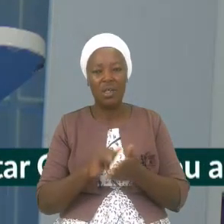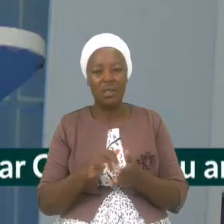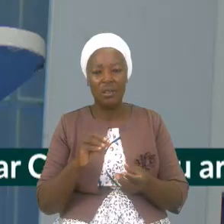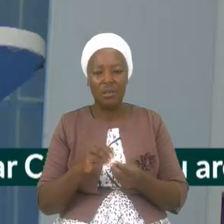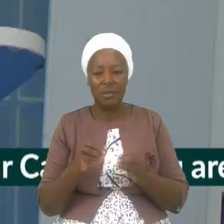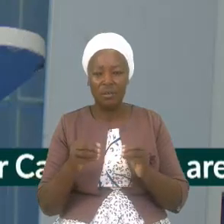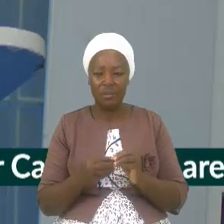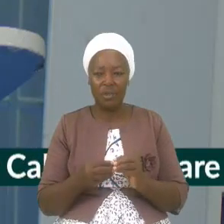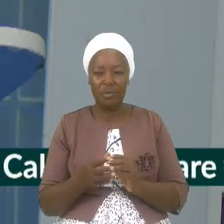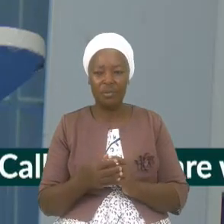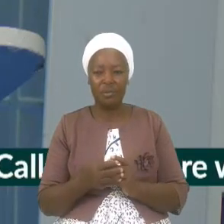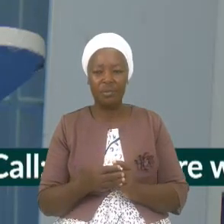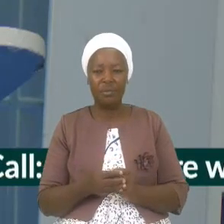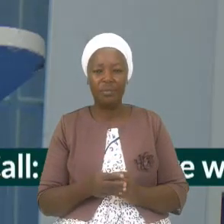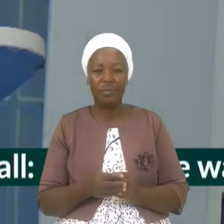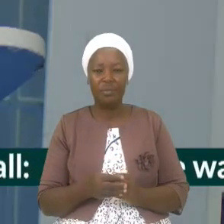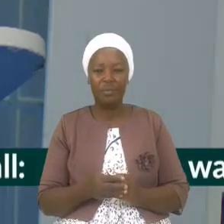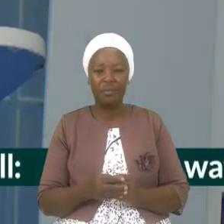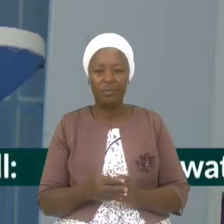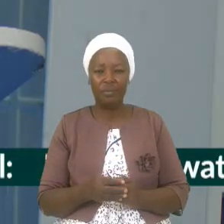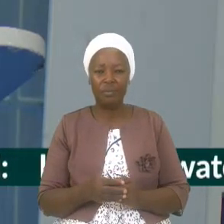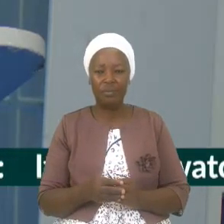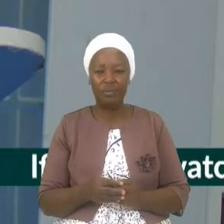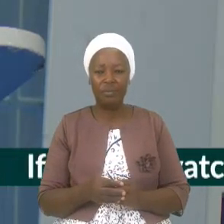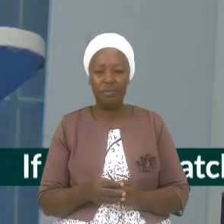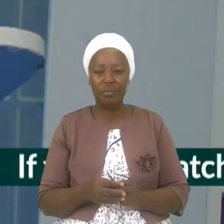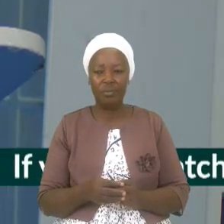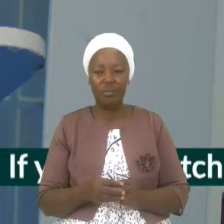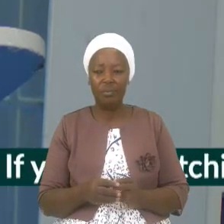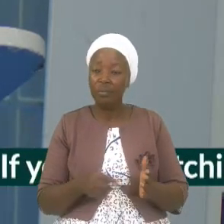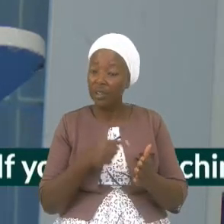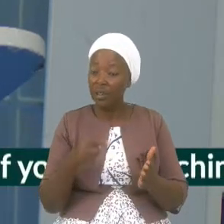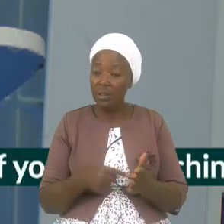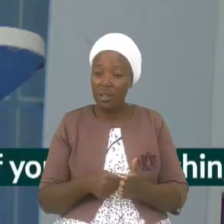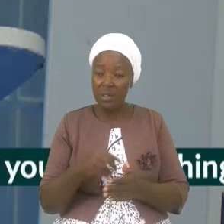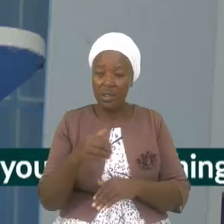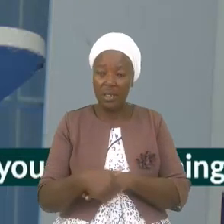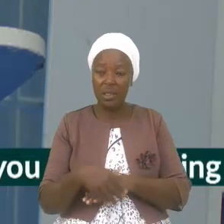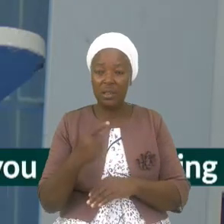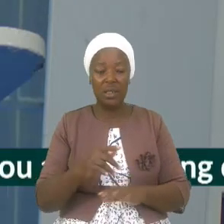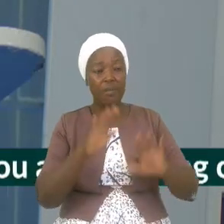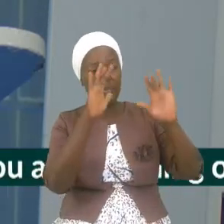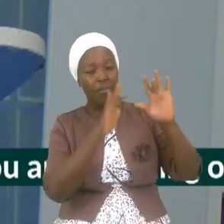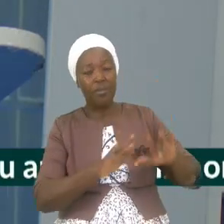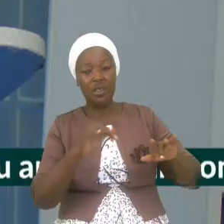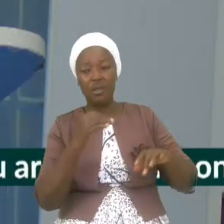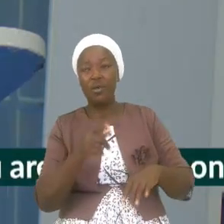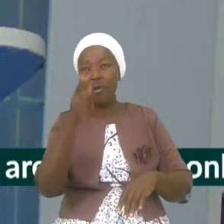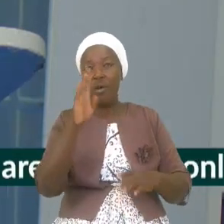the mercy of God that saves is the same mercy also that heals and